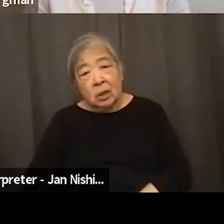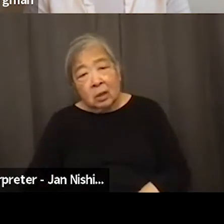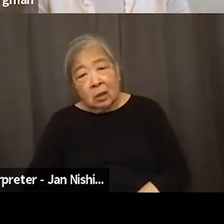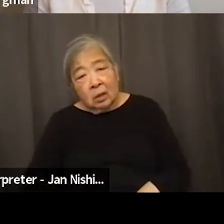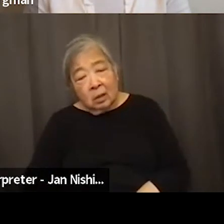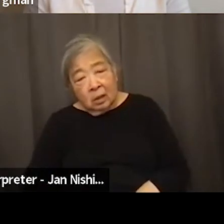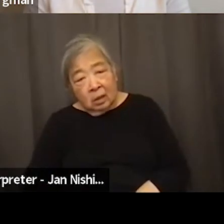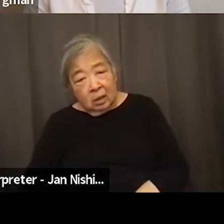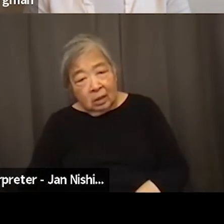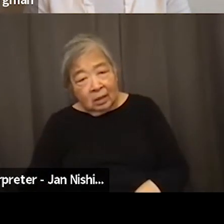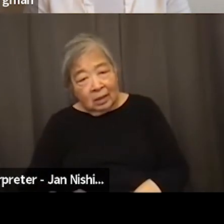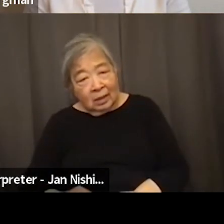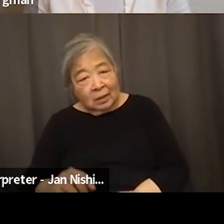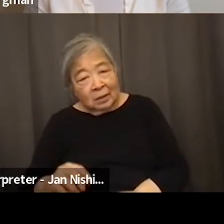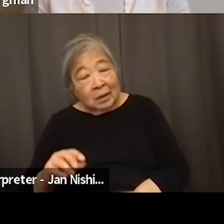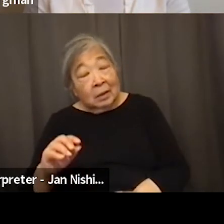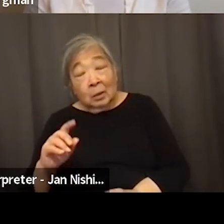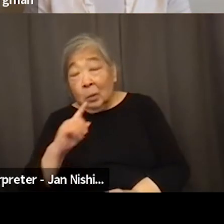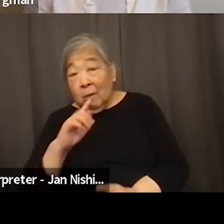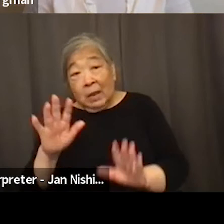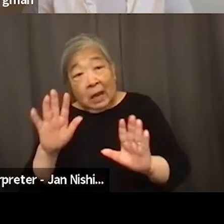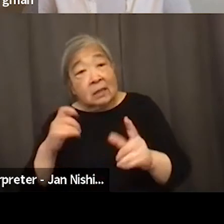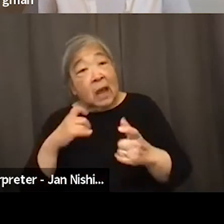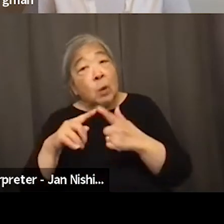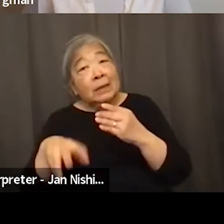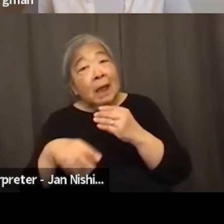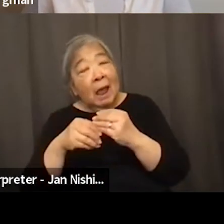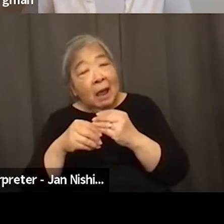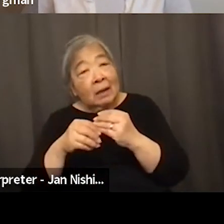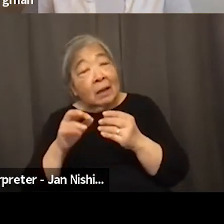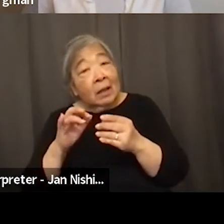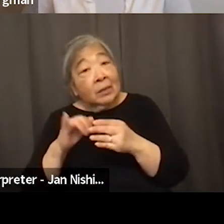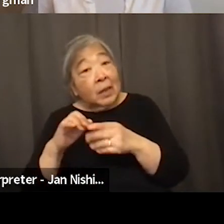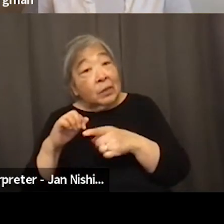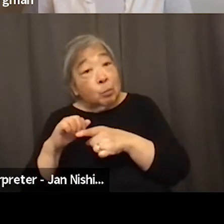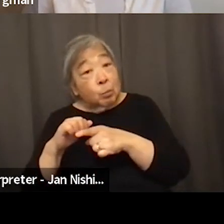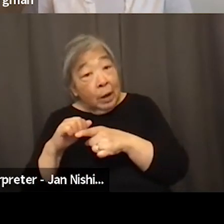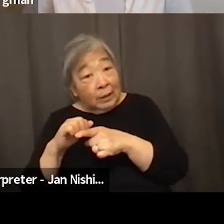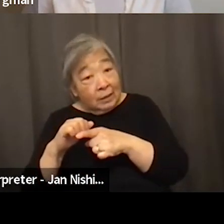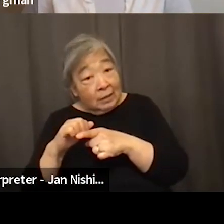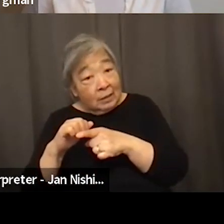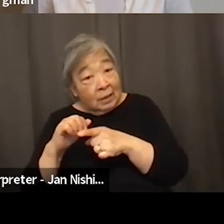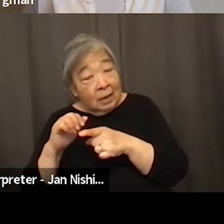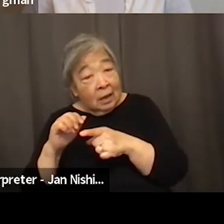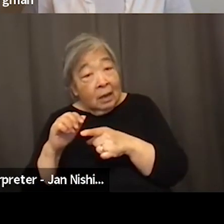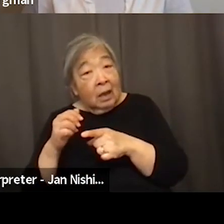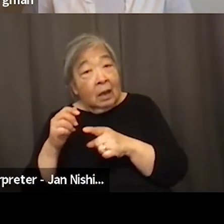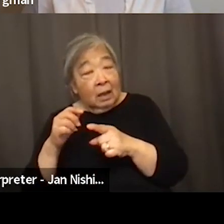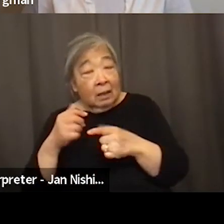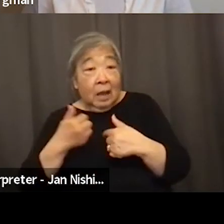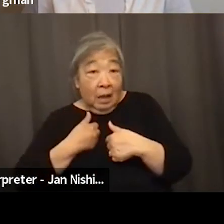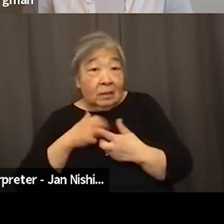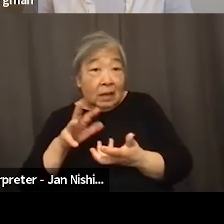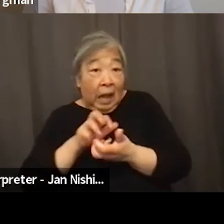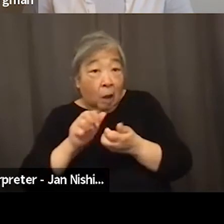that was fantastic, Connie. I just want to echo that the practices of divestment, and also as an abolitionist, and